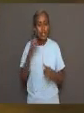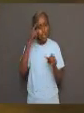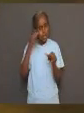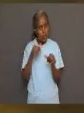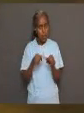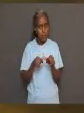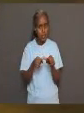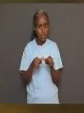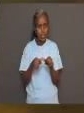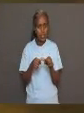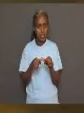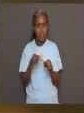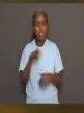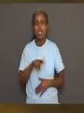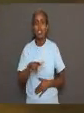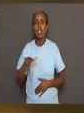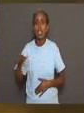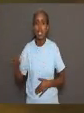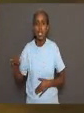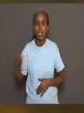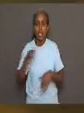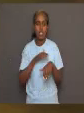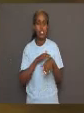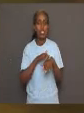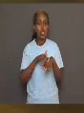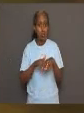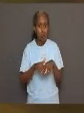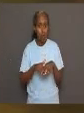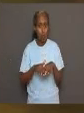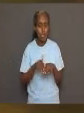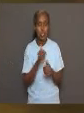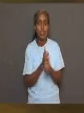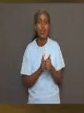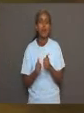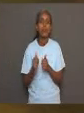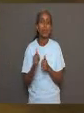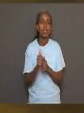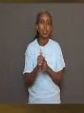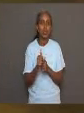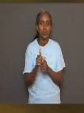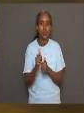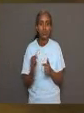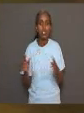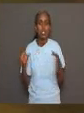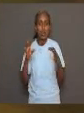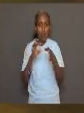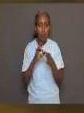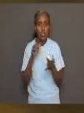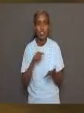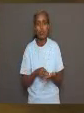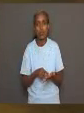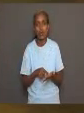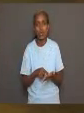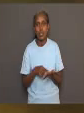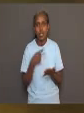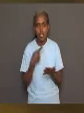Remember that if a line has slope and passes through a coordinate point